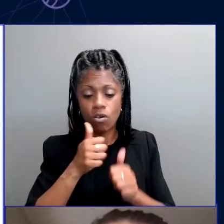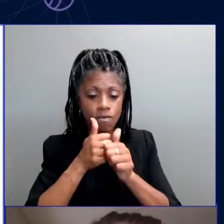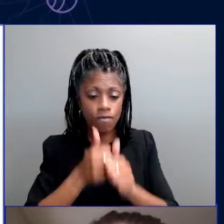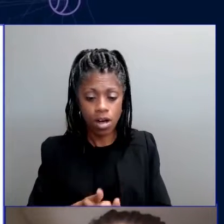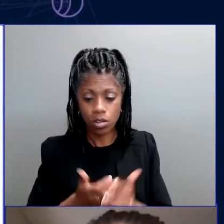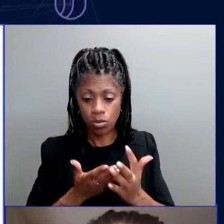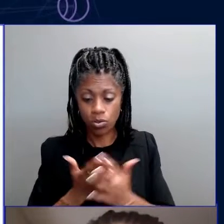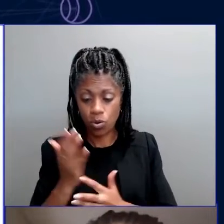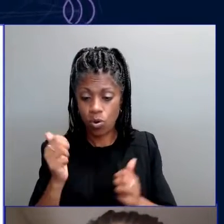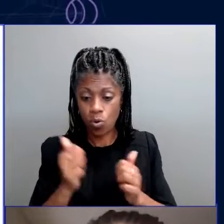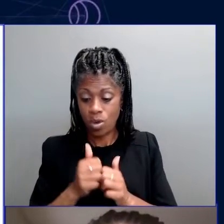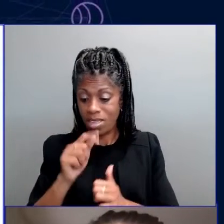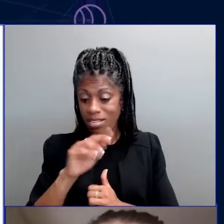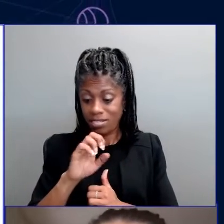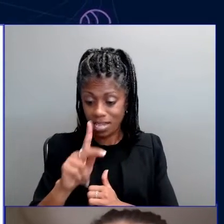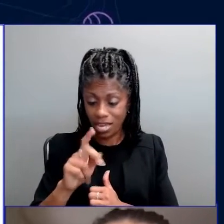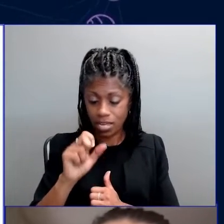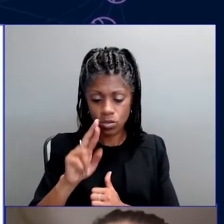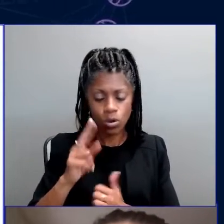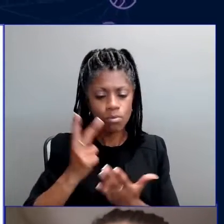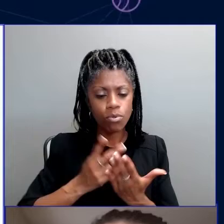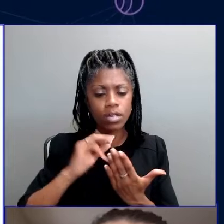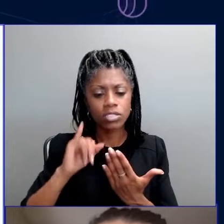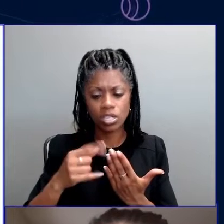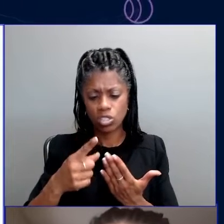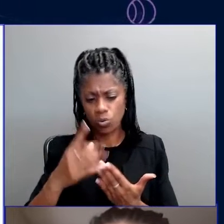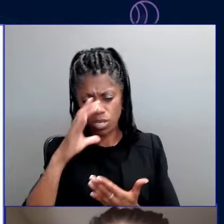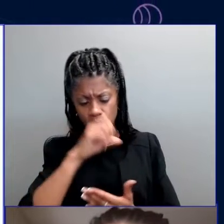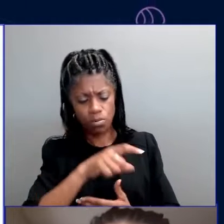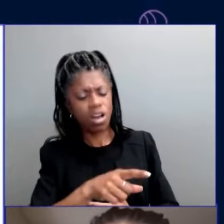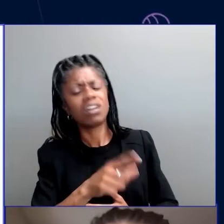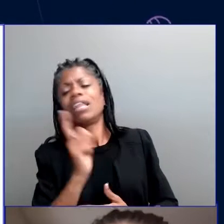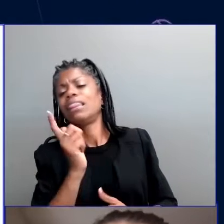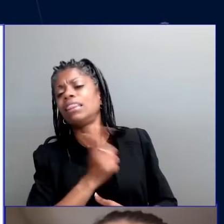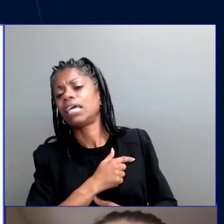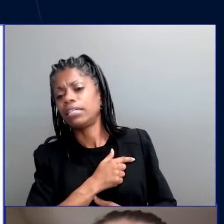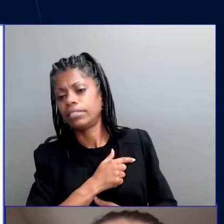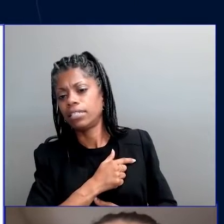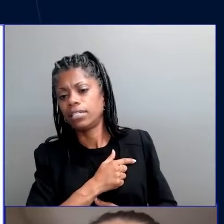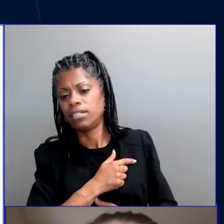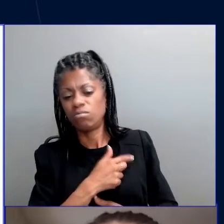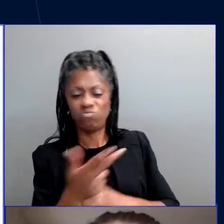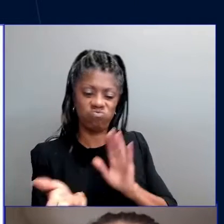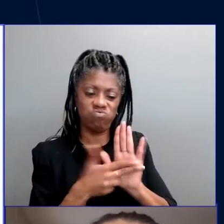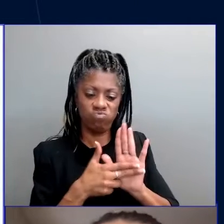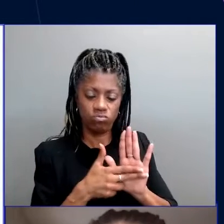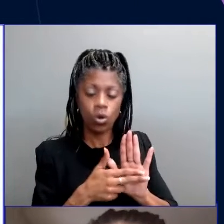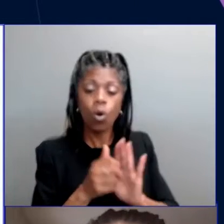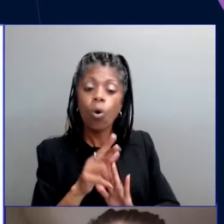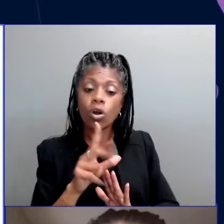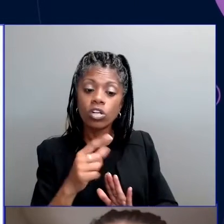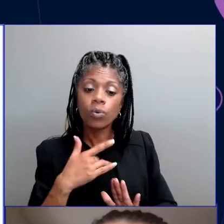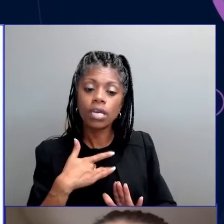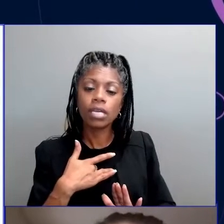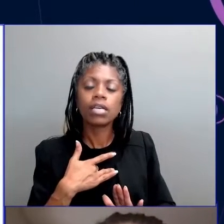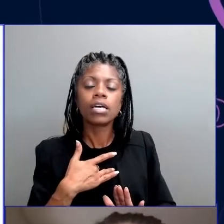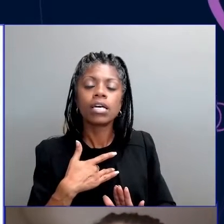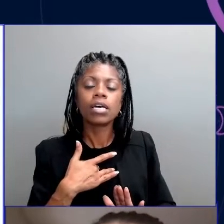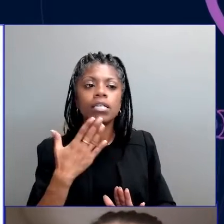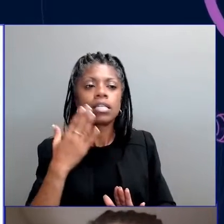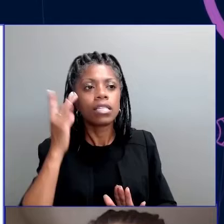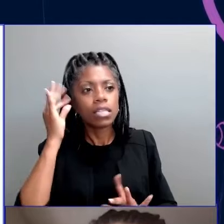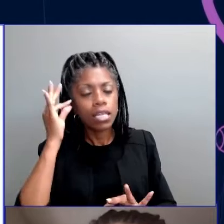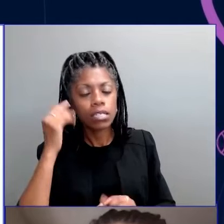or a project? Do we assume they're lazy and don't care? Or do we extend grace and compassion, acknowledge